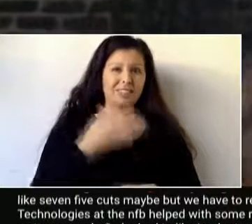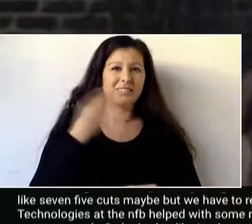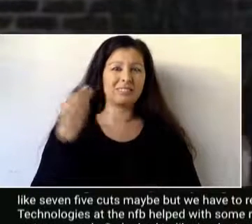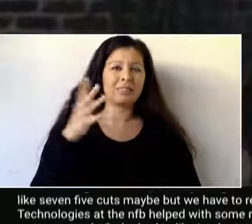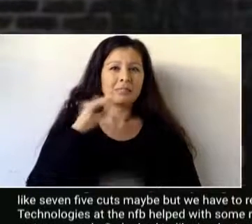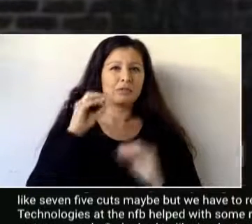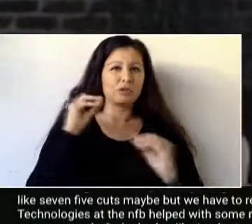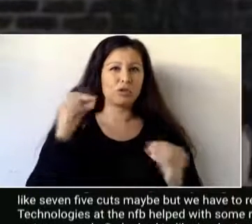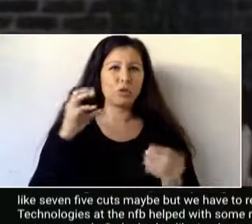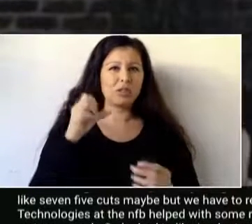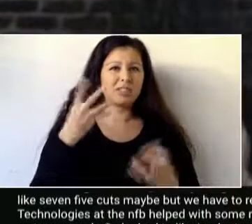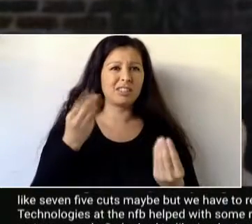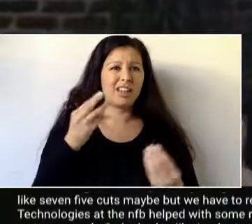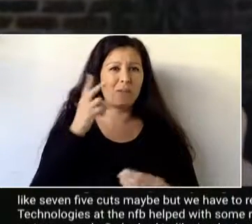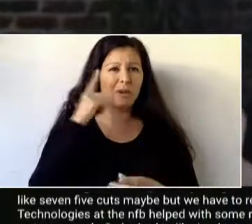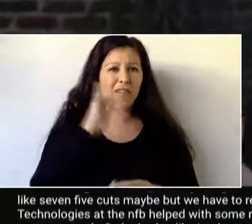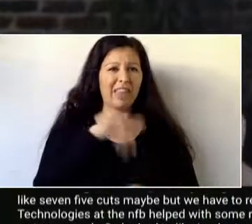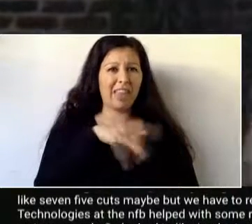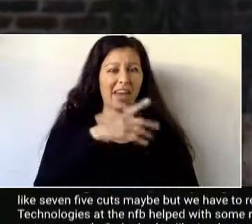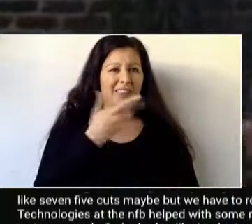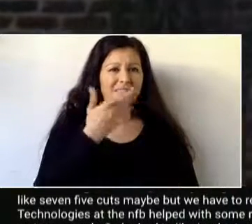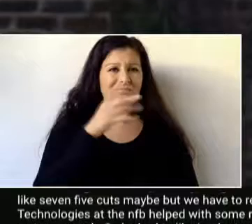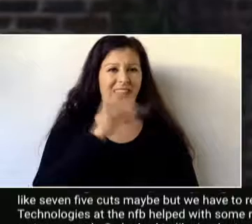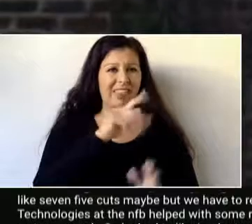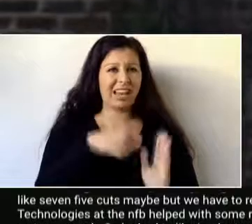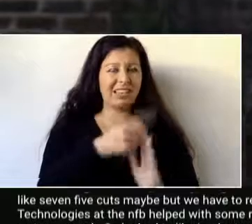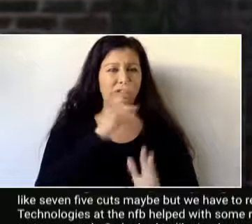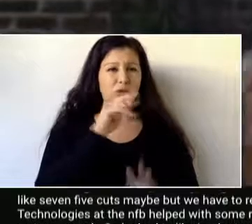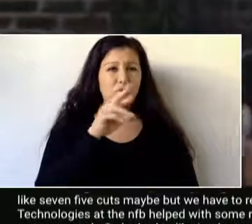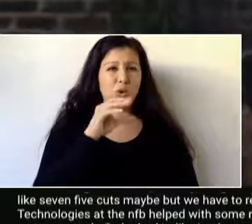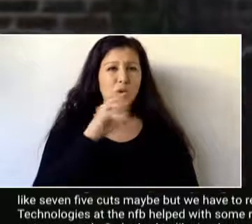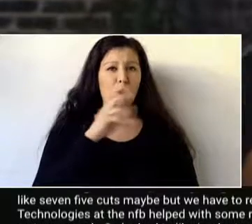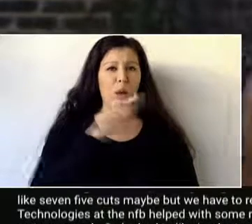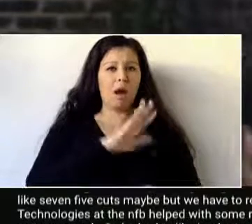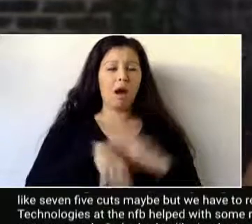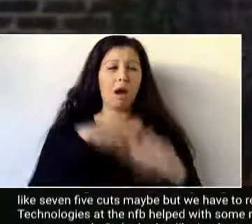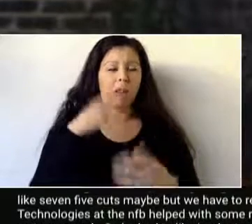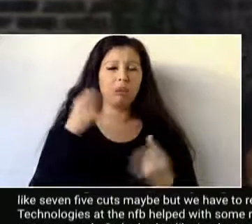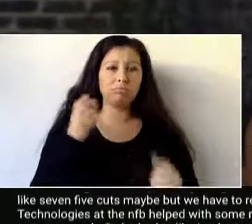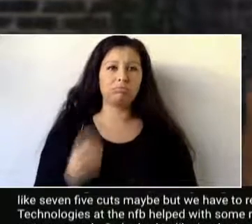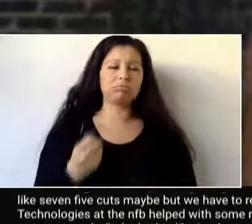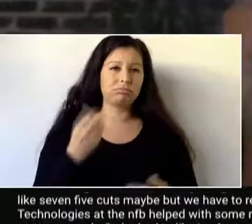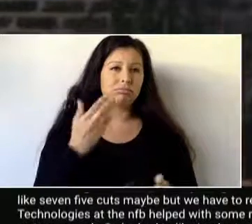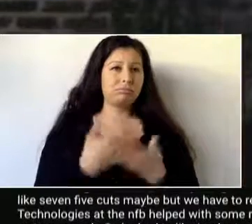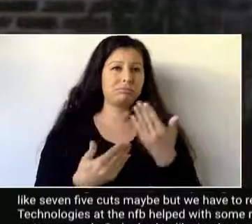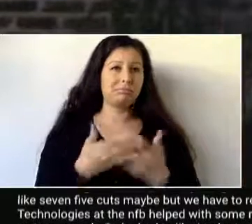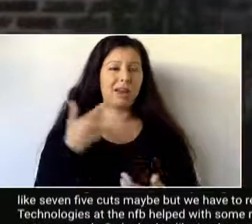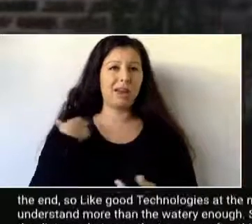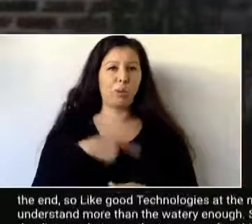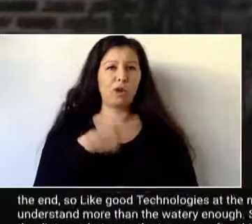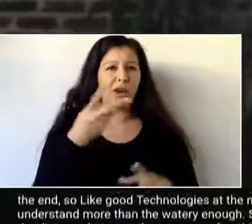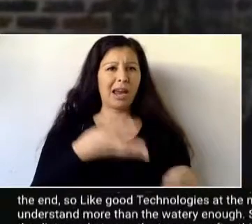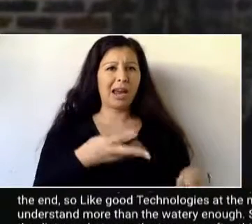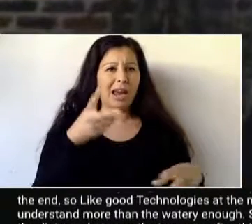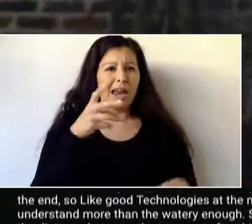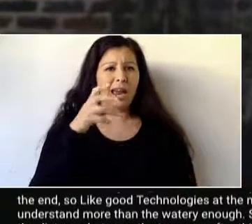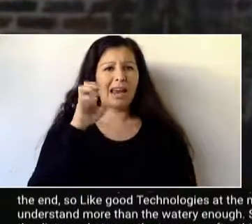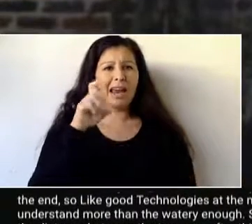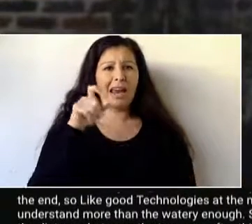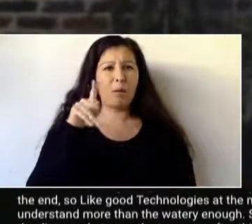and there was no software for it at that time, so the rotoscoping was like all super manual, and then we couldn't export it too, because it